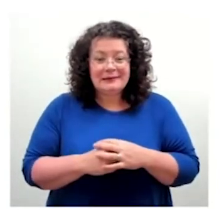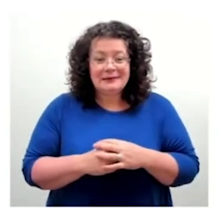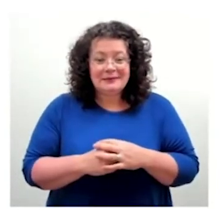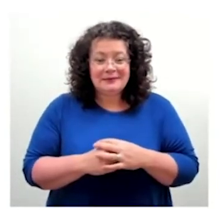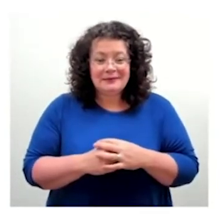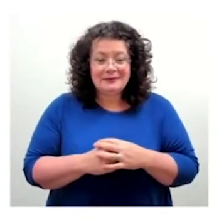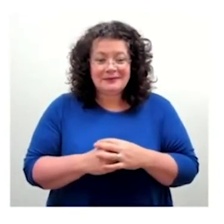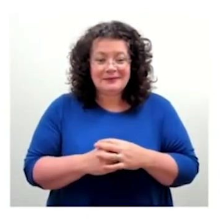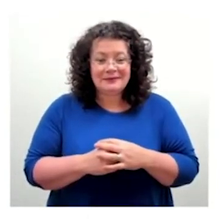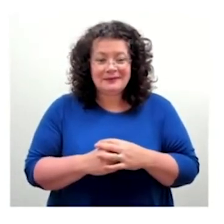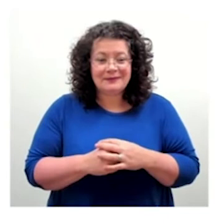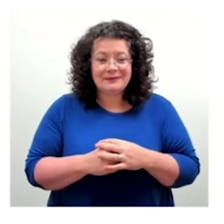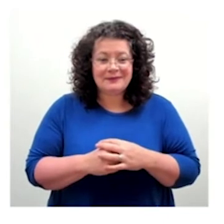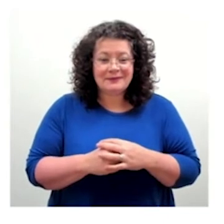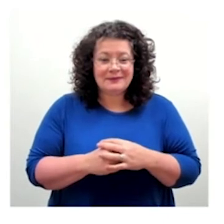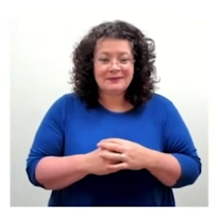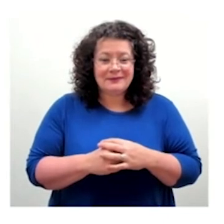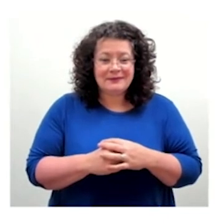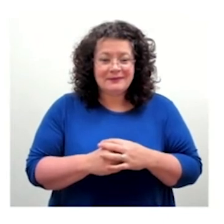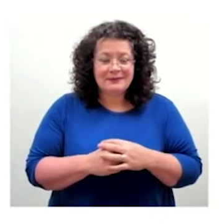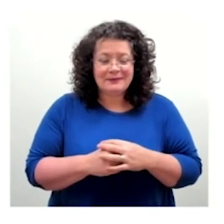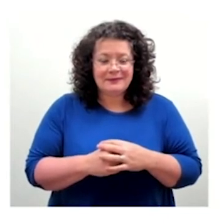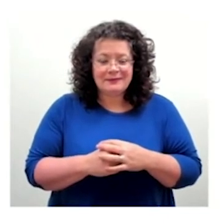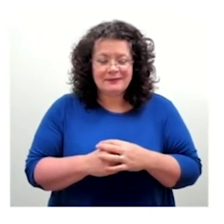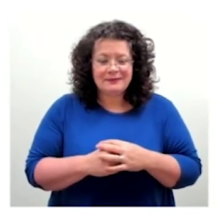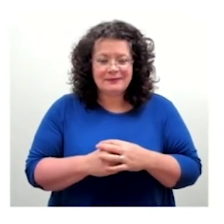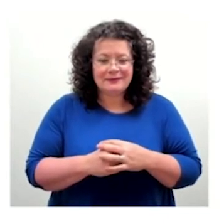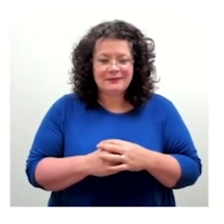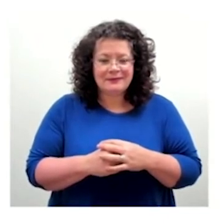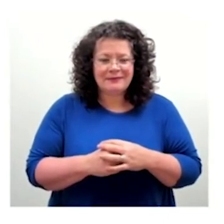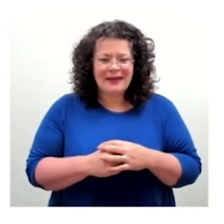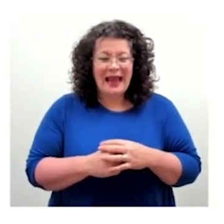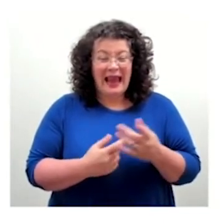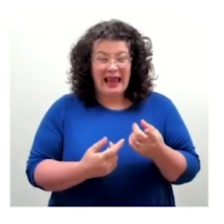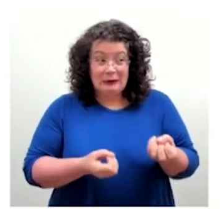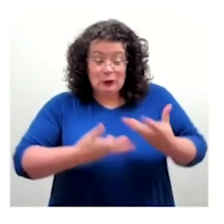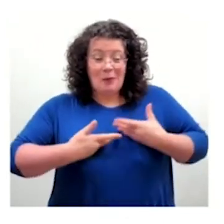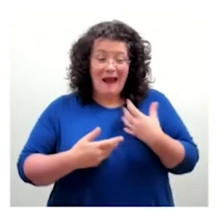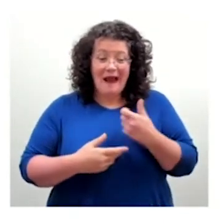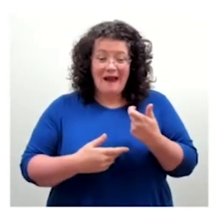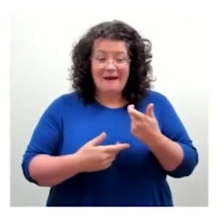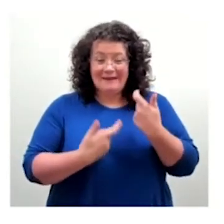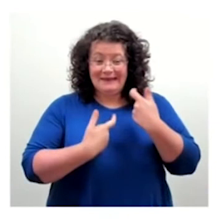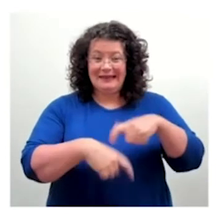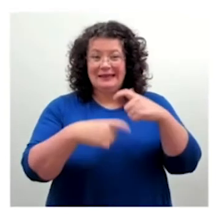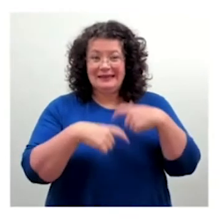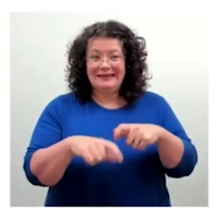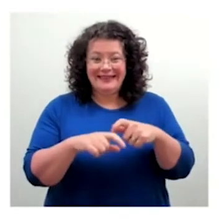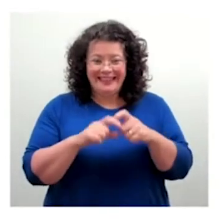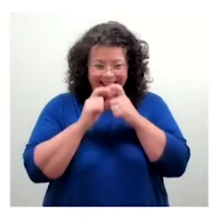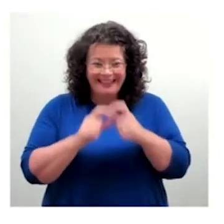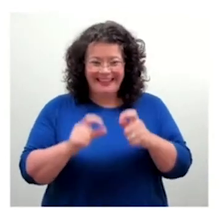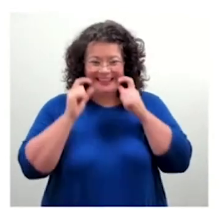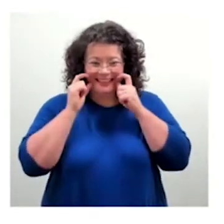that I've actually had strangers say to me in the street, "What are you so happy about?" And I've got